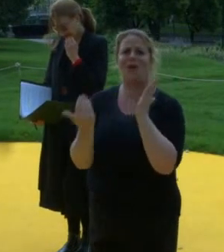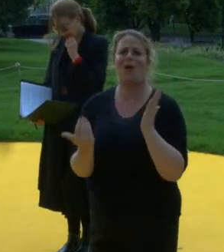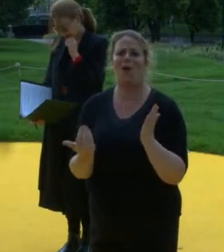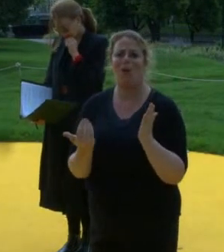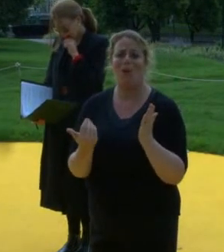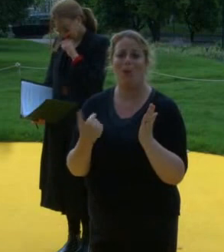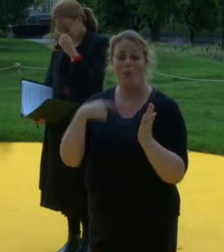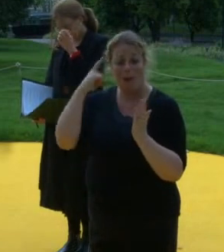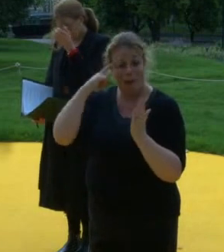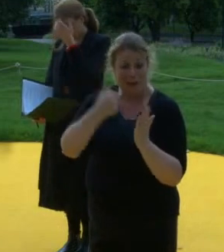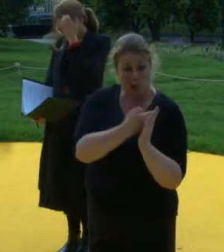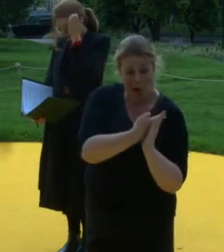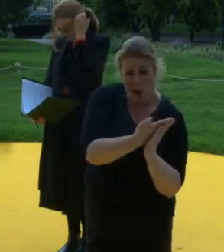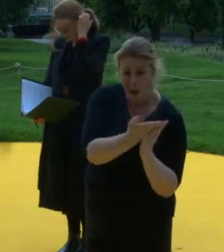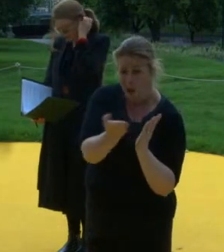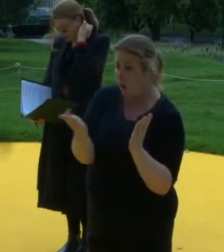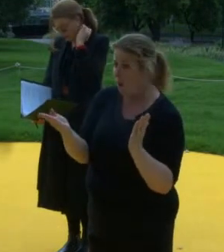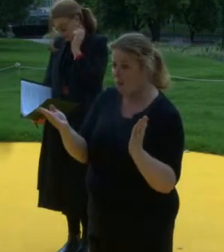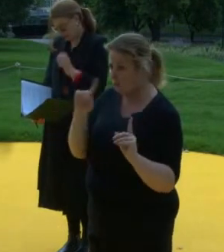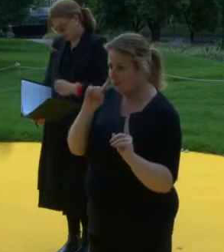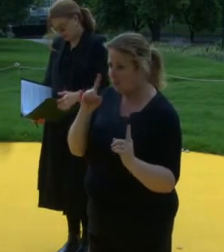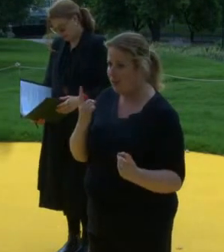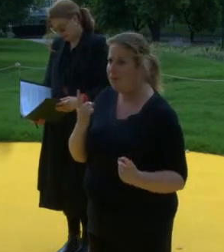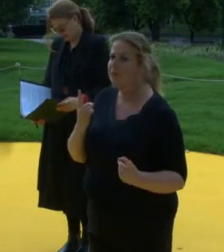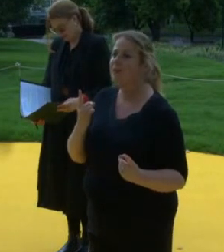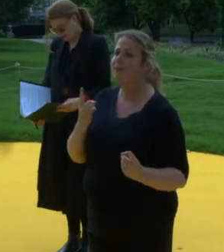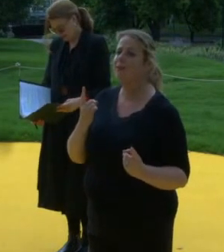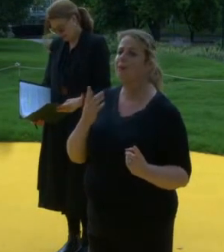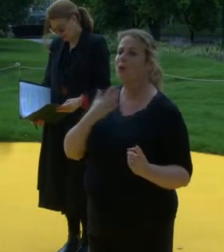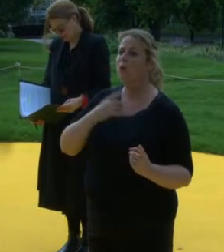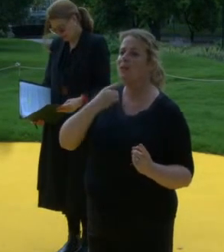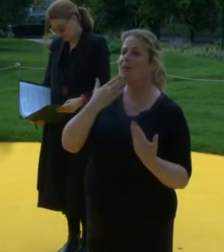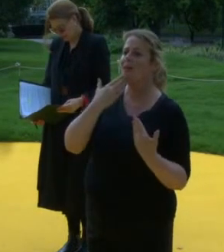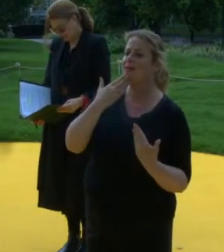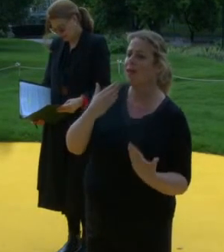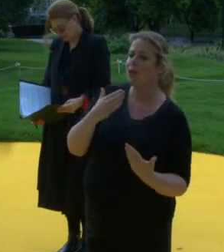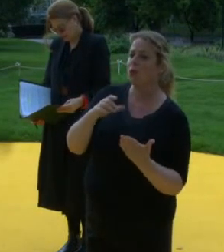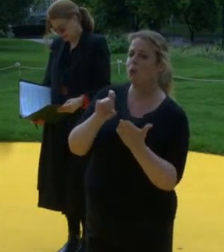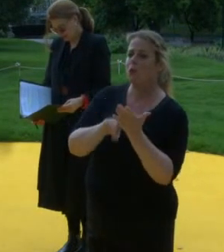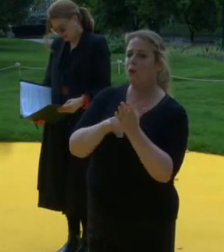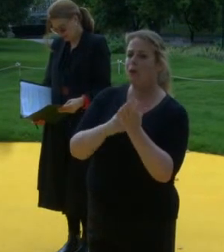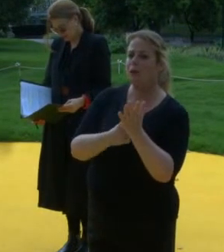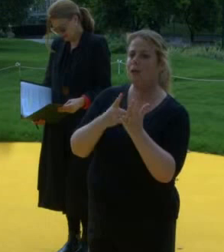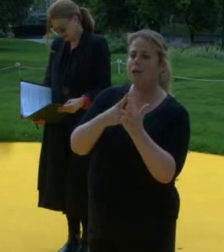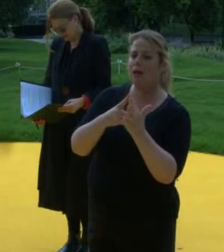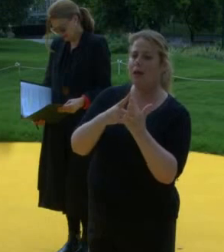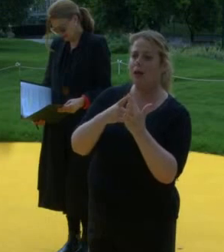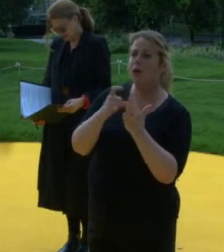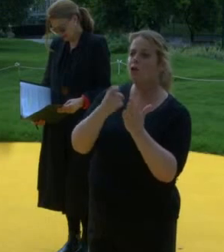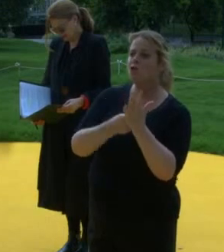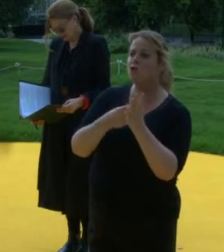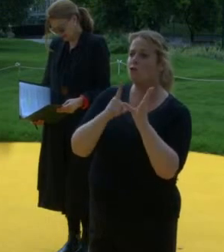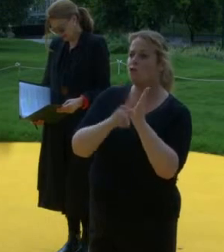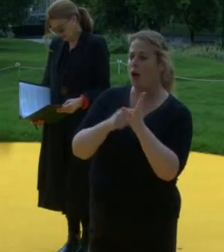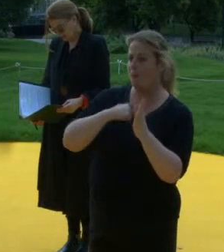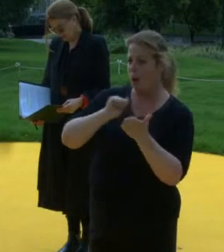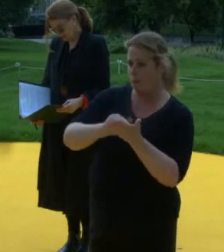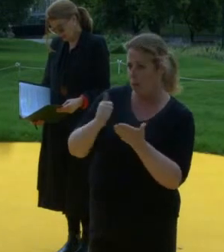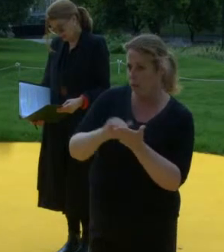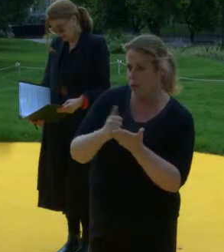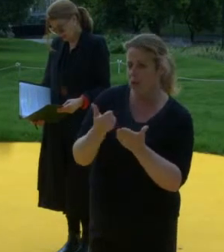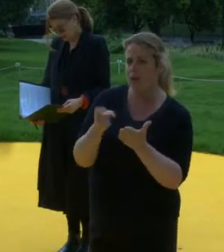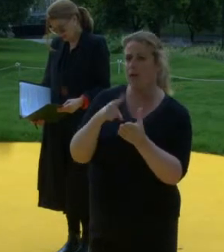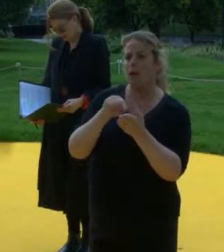time to acknowledge everybody, but I'd like to say a huge thank you to Claire Craig, my publisher, and to